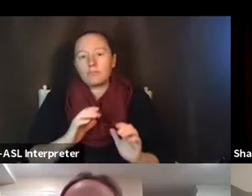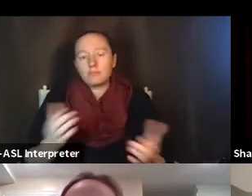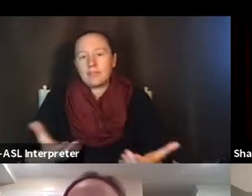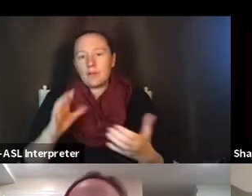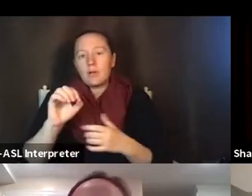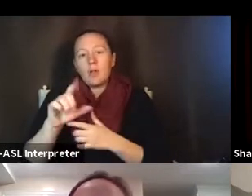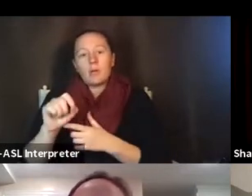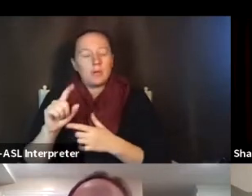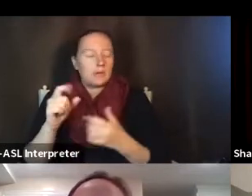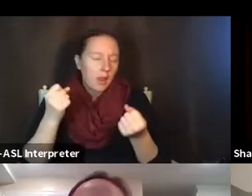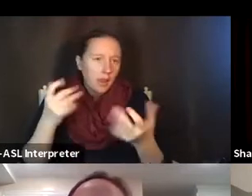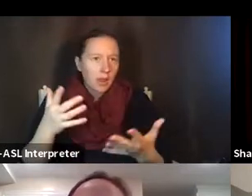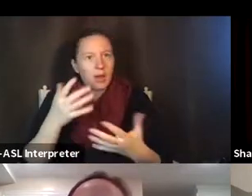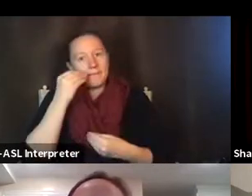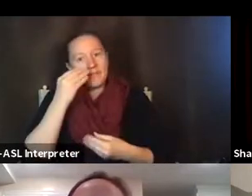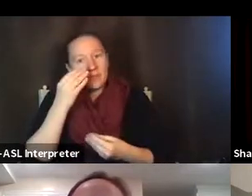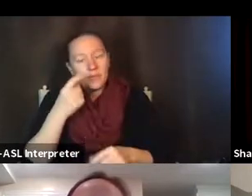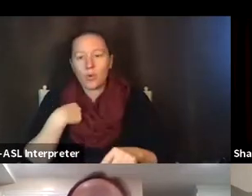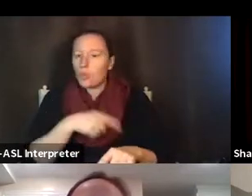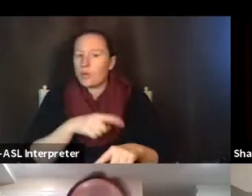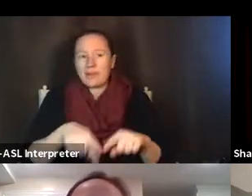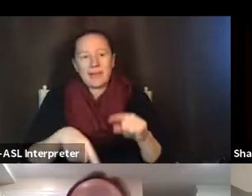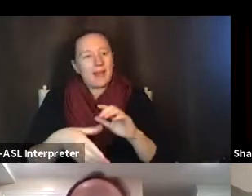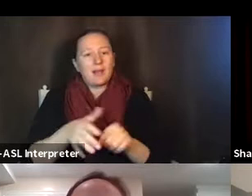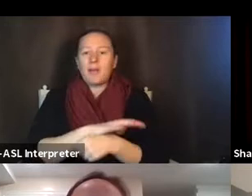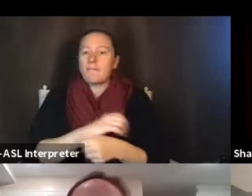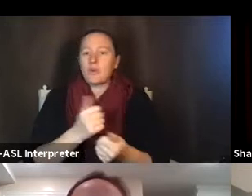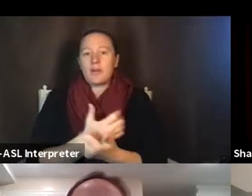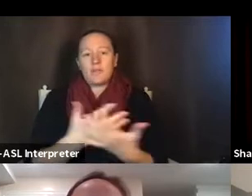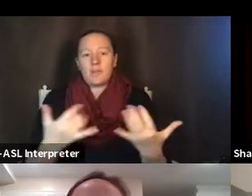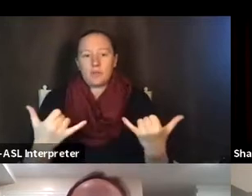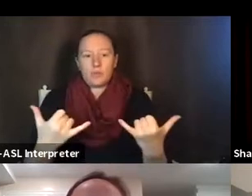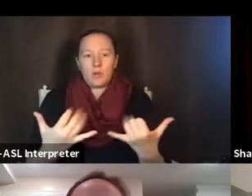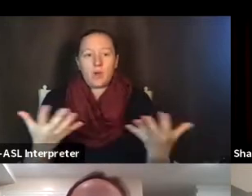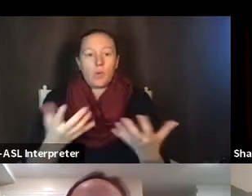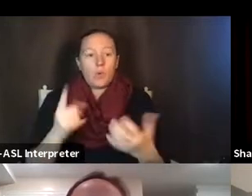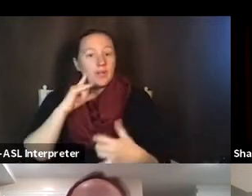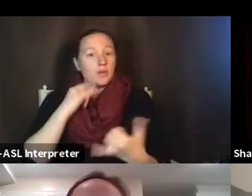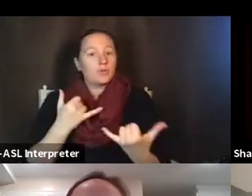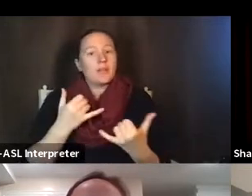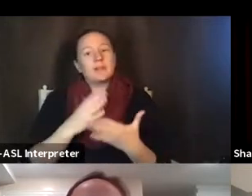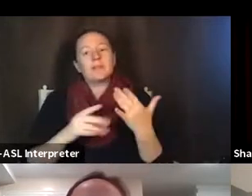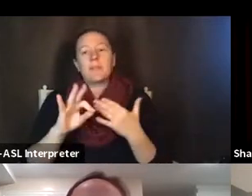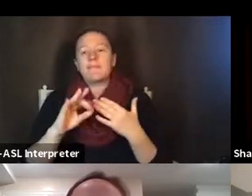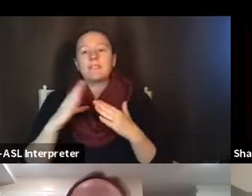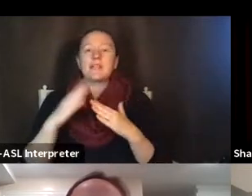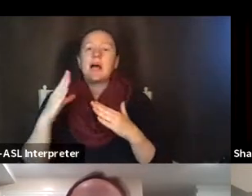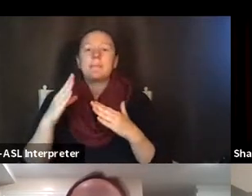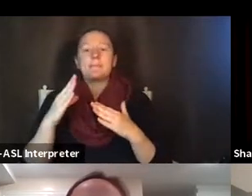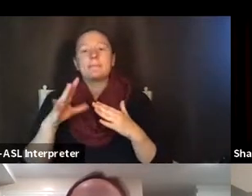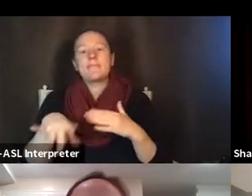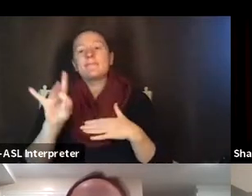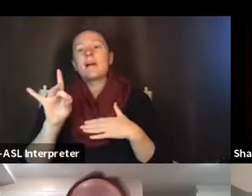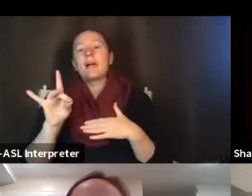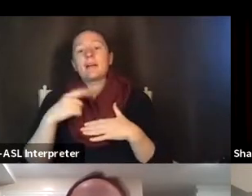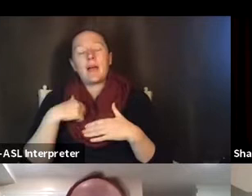information to sort through. We know that. We're not going to be able to get to all of it today. What you'll hear today are some of the top findings. I do encourage you to go onto our website and